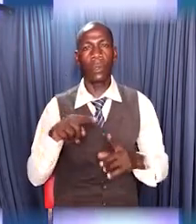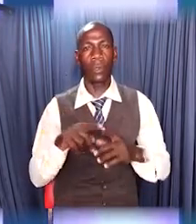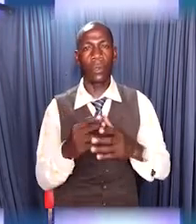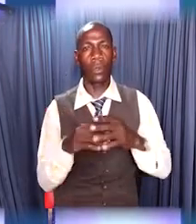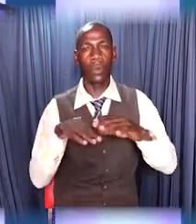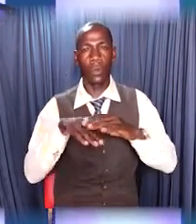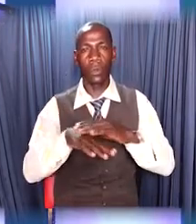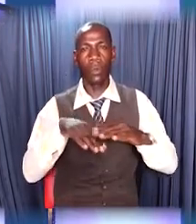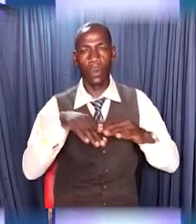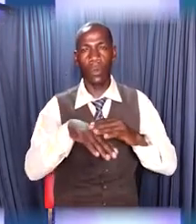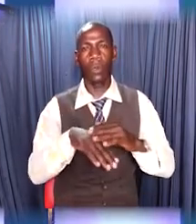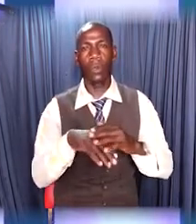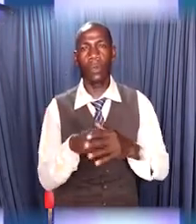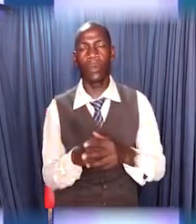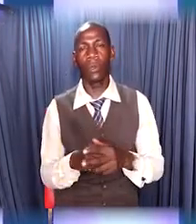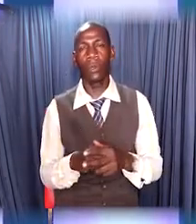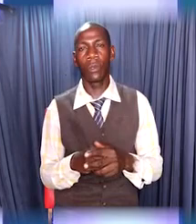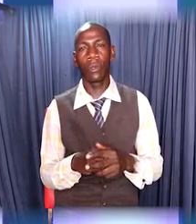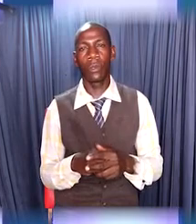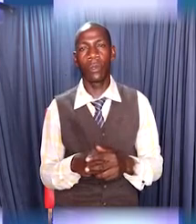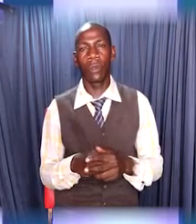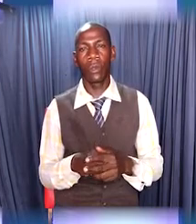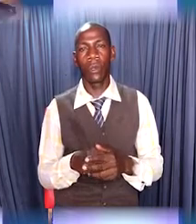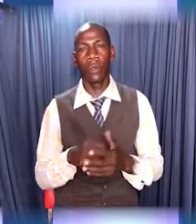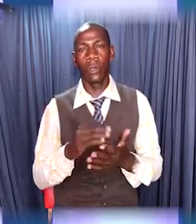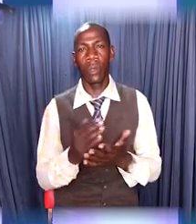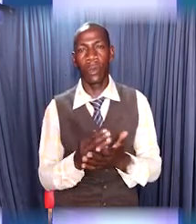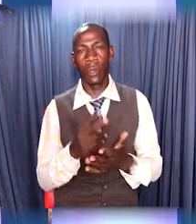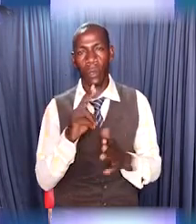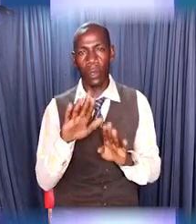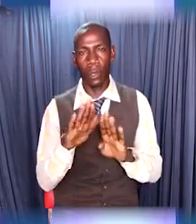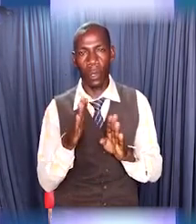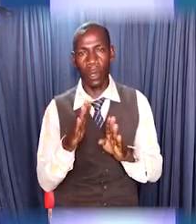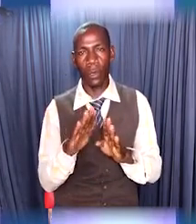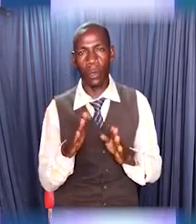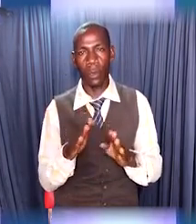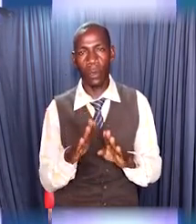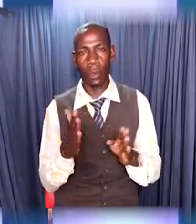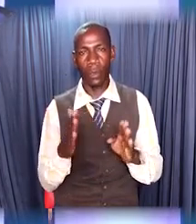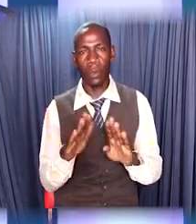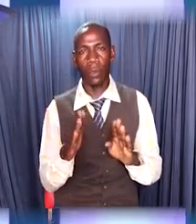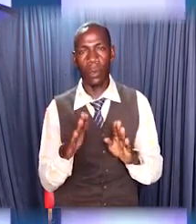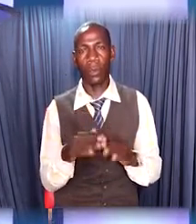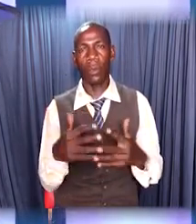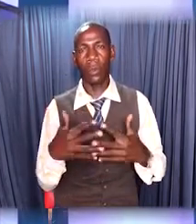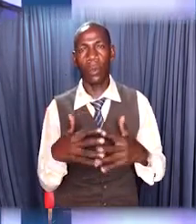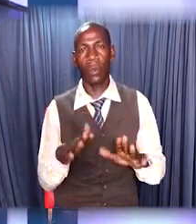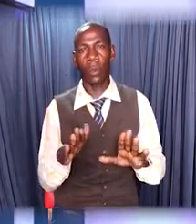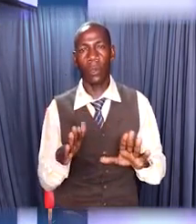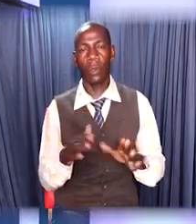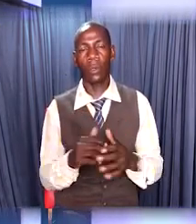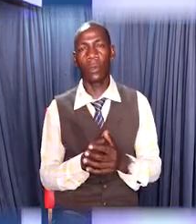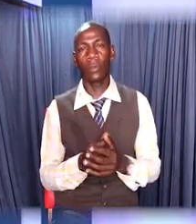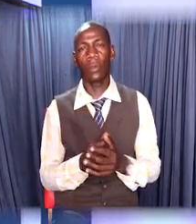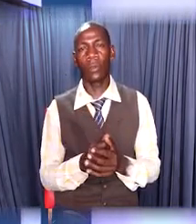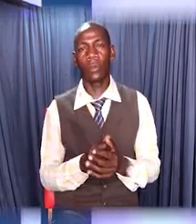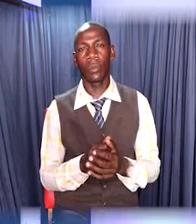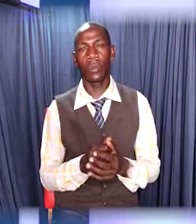I practiced to sow. Mara nikawa naona milango inafunguka. At times I used to see the gates opening and the doors